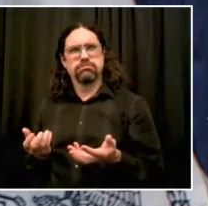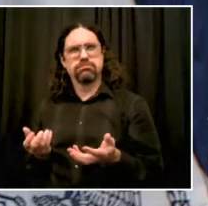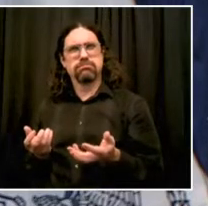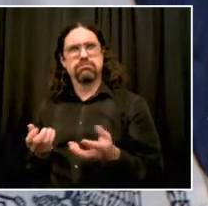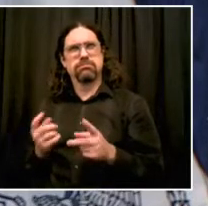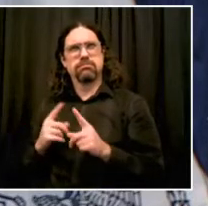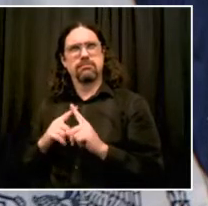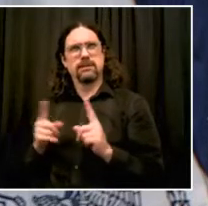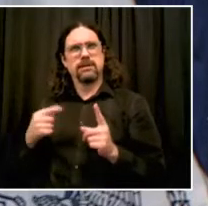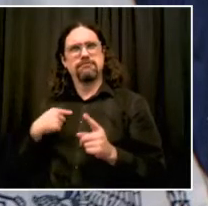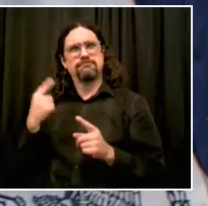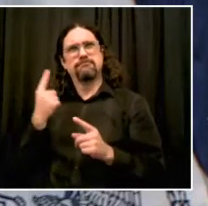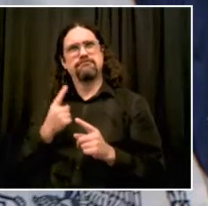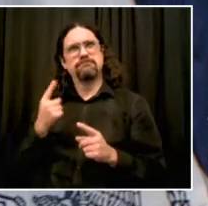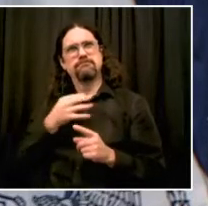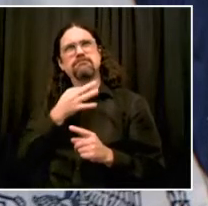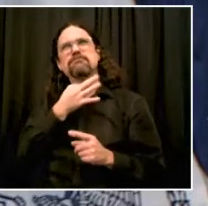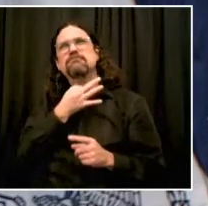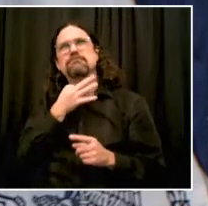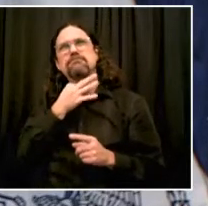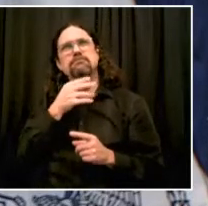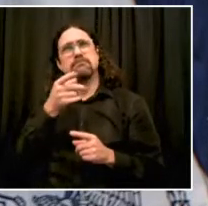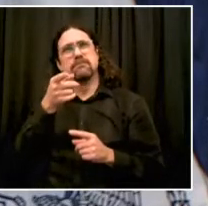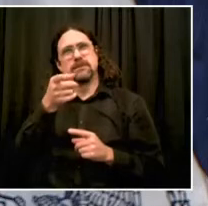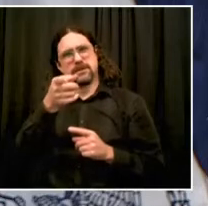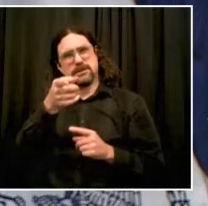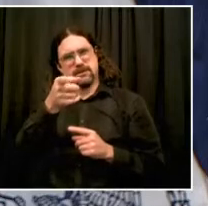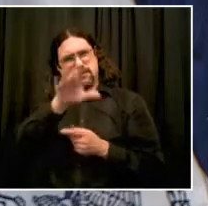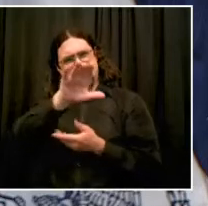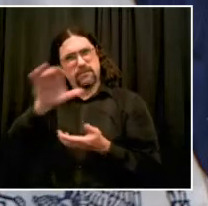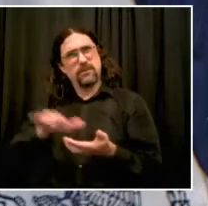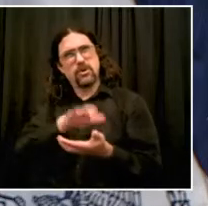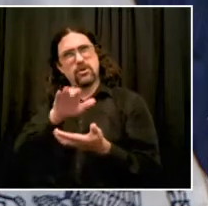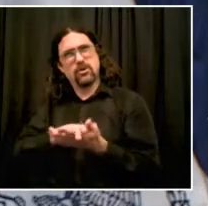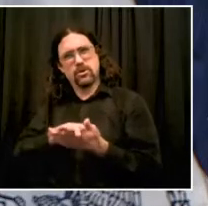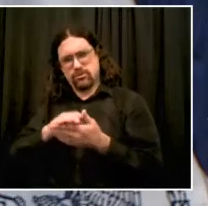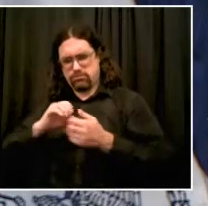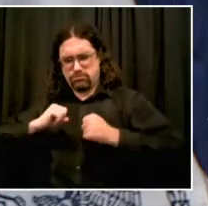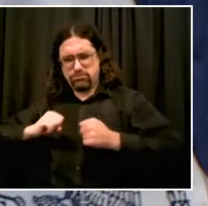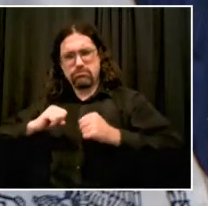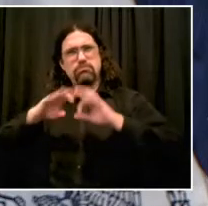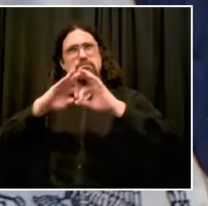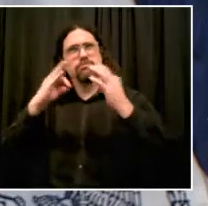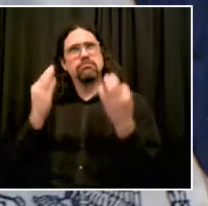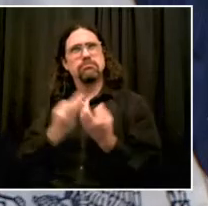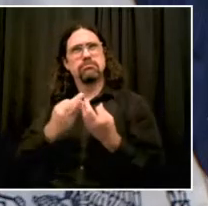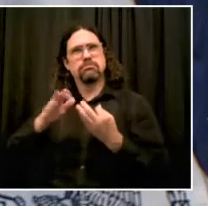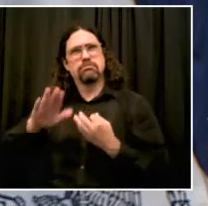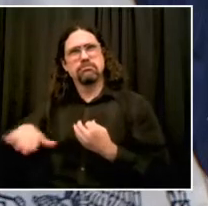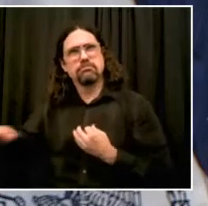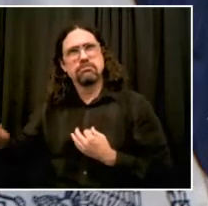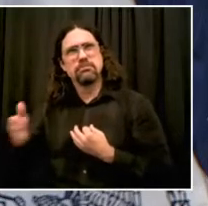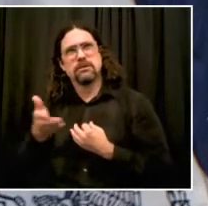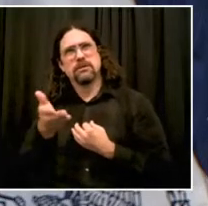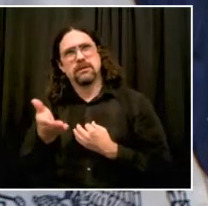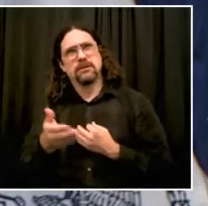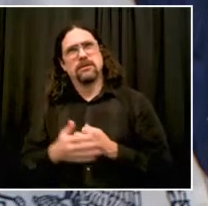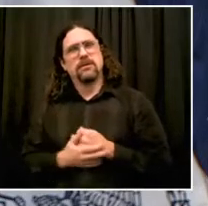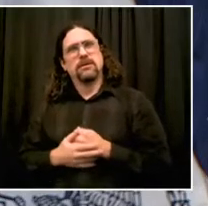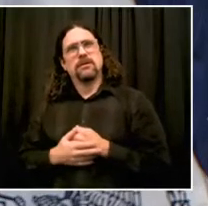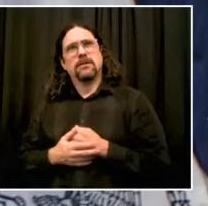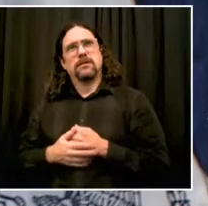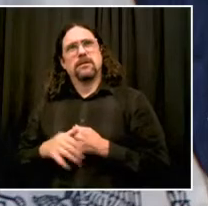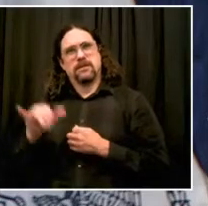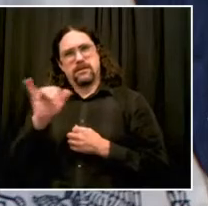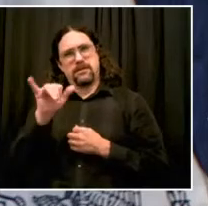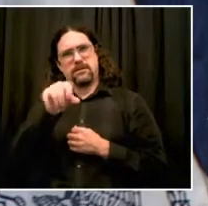also, yes, I have a wonderful family and I'm blessed. The Black Lives Matter movement is a large, complex